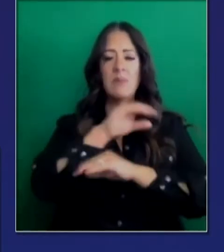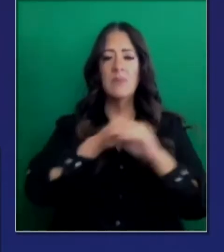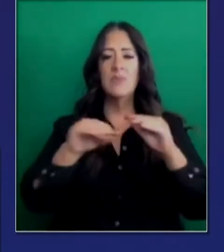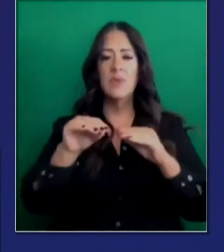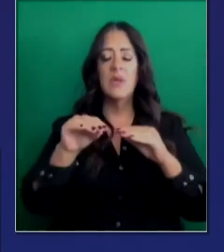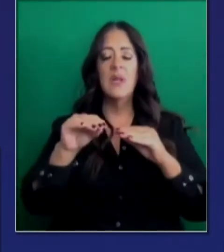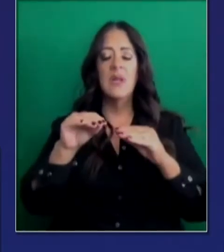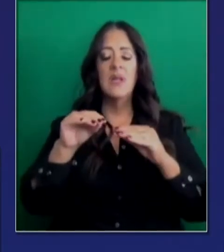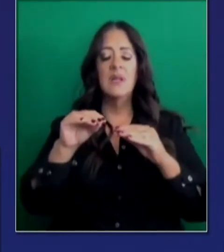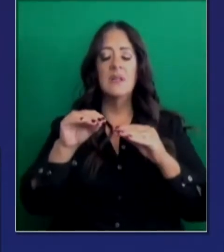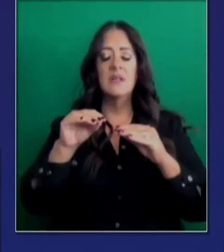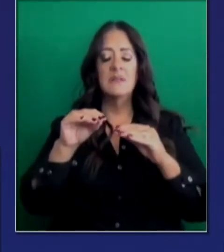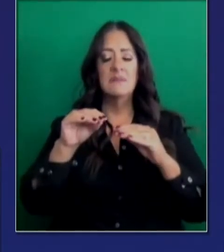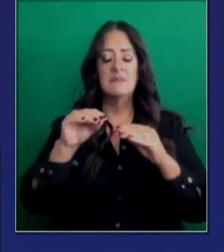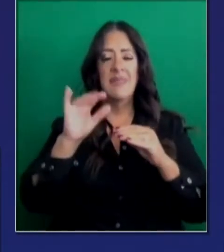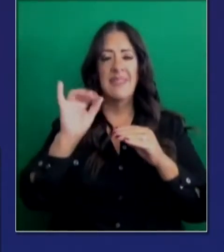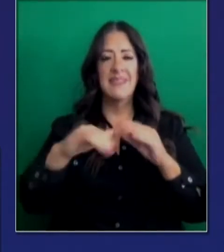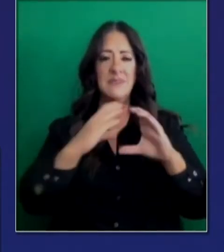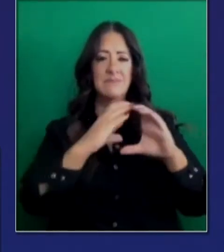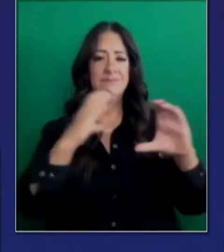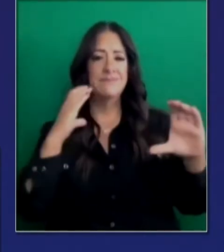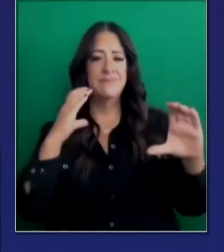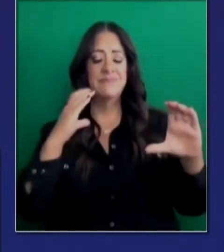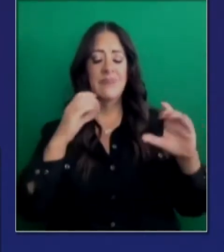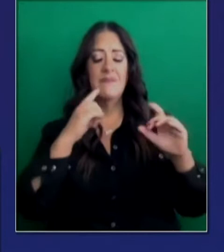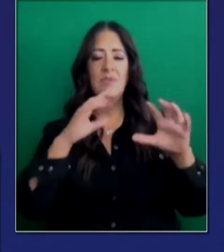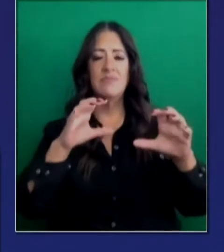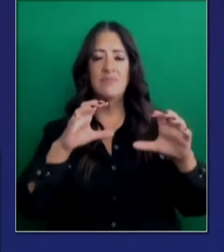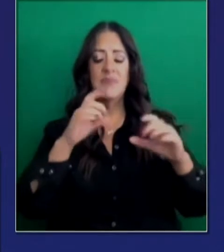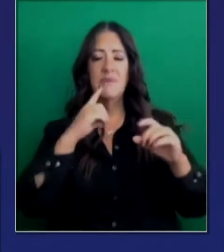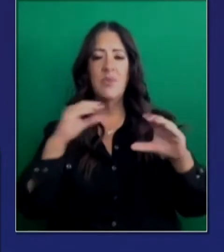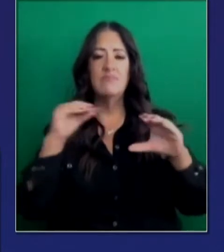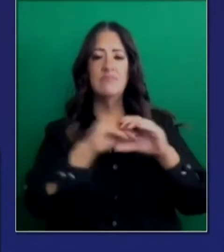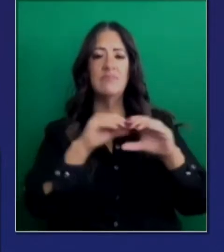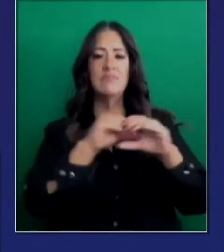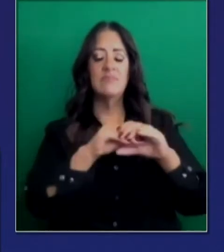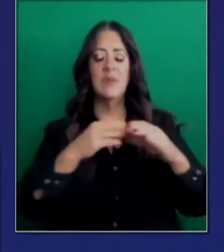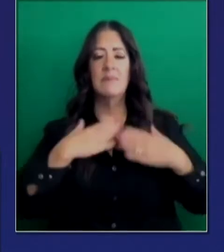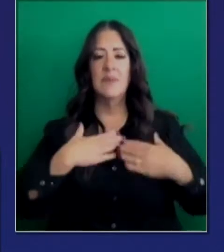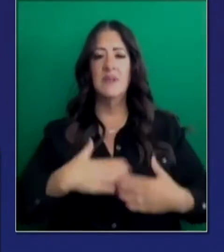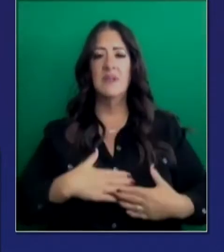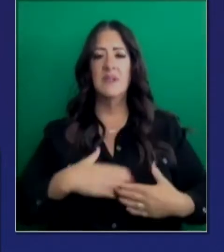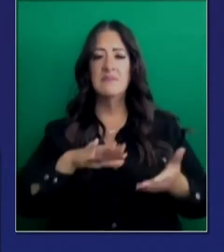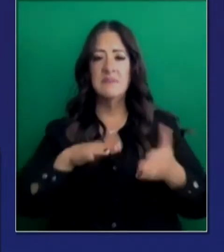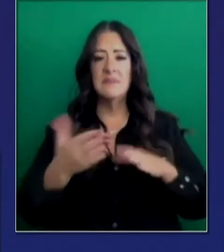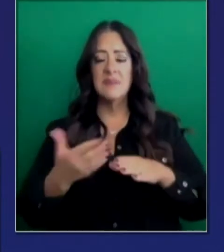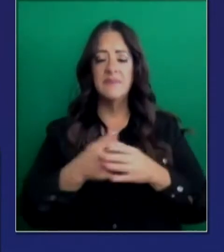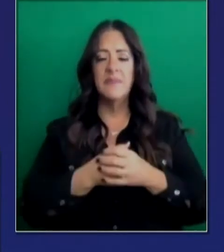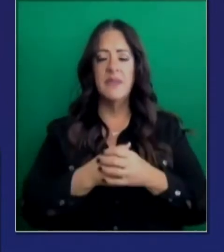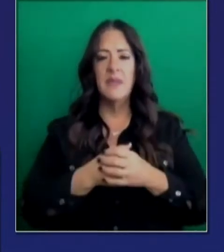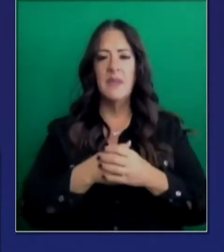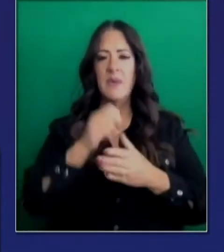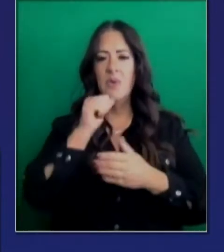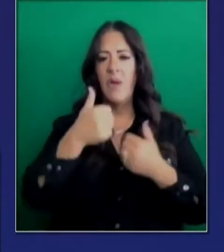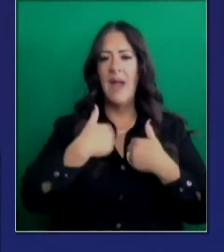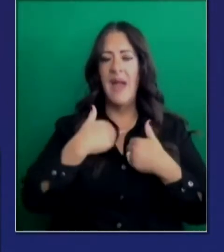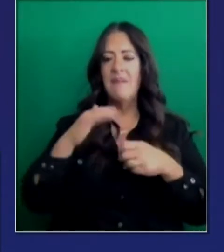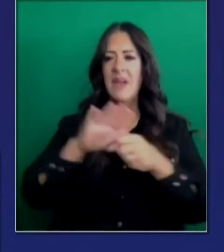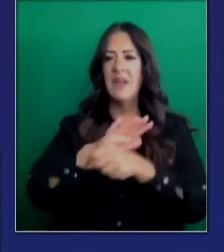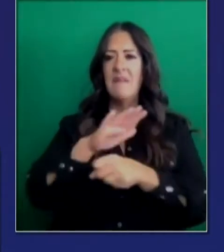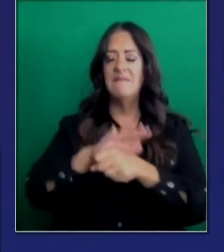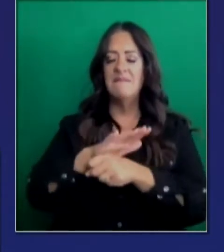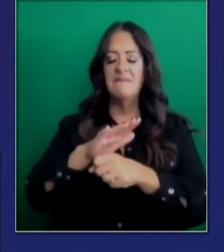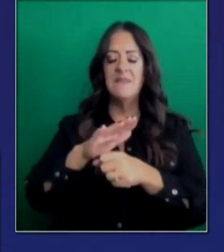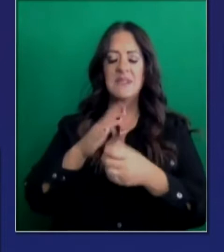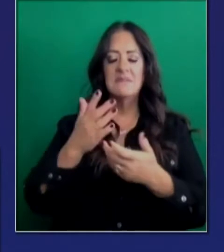been essential in particular parts of the state that are simply overwhelmed and just don't have capacity. So we continue to